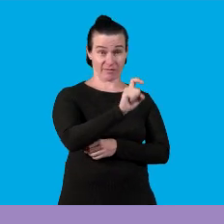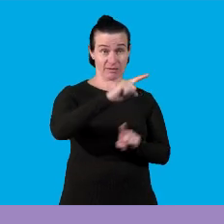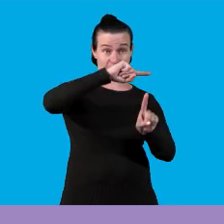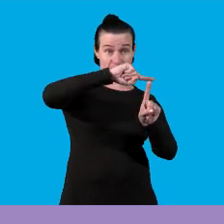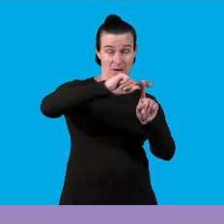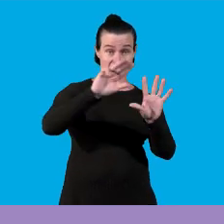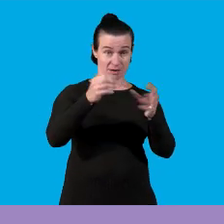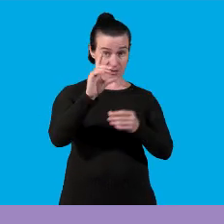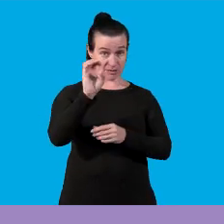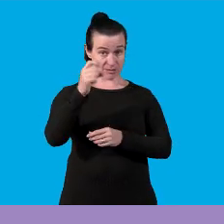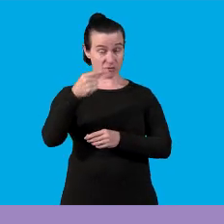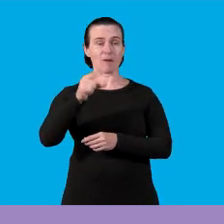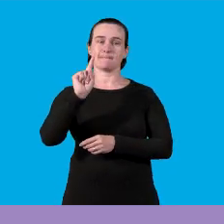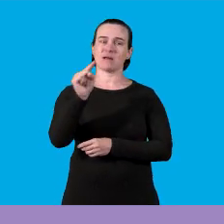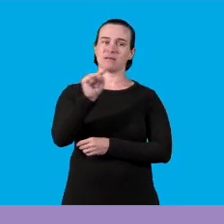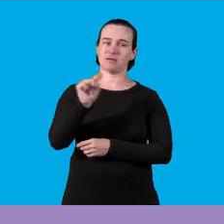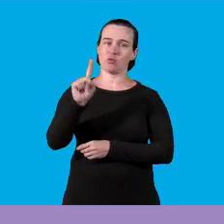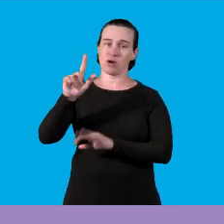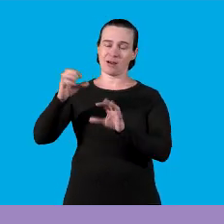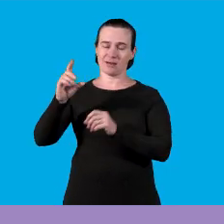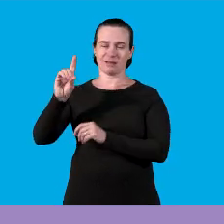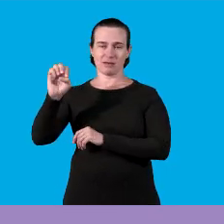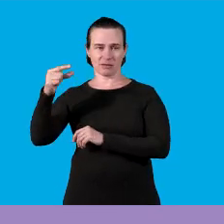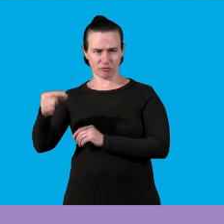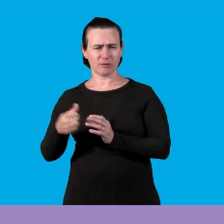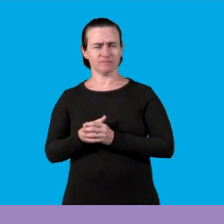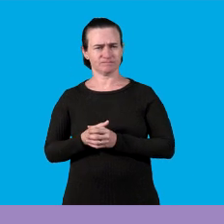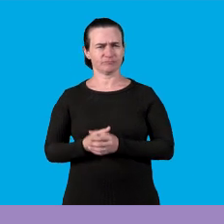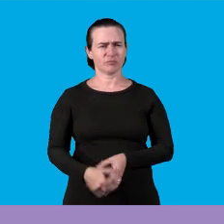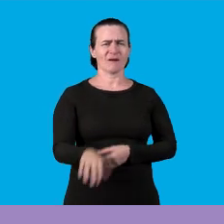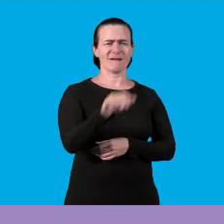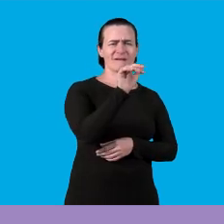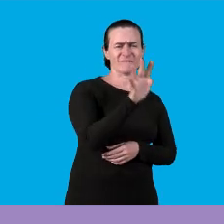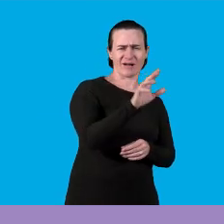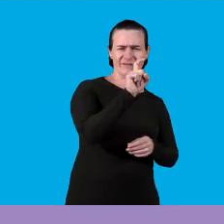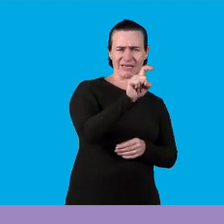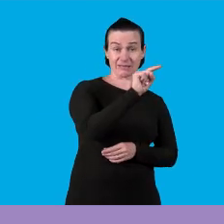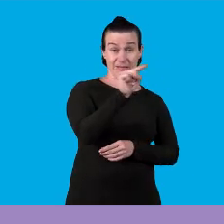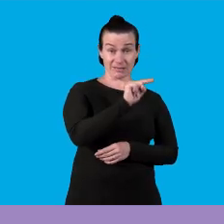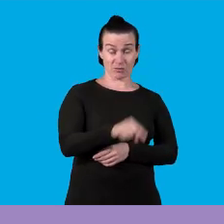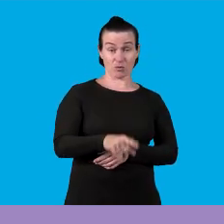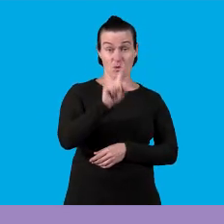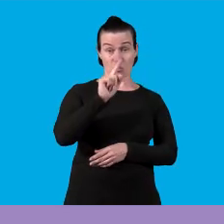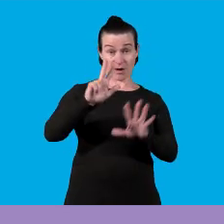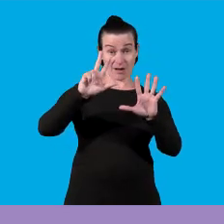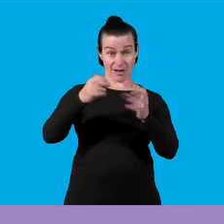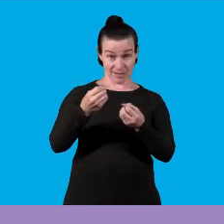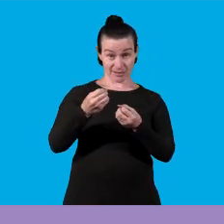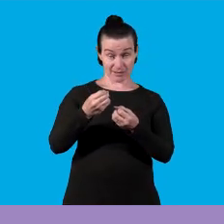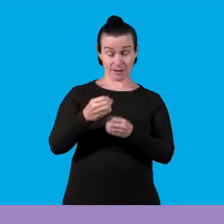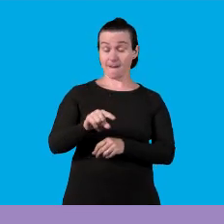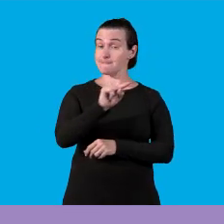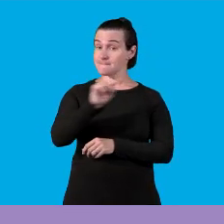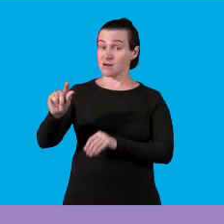then so with angle 5x equals to 180 minus 90,